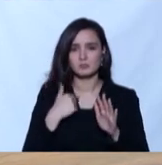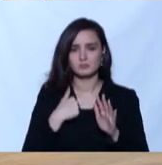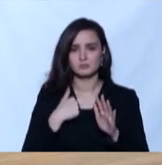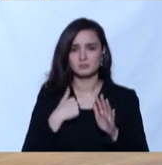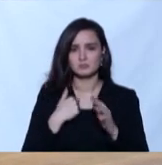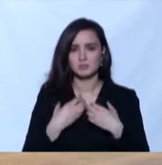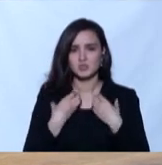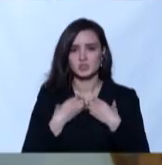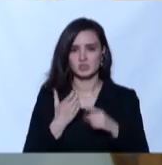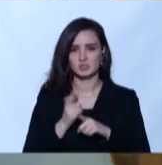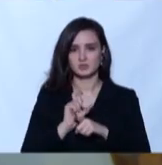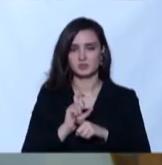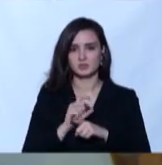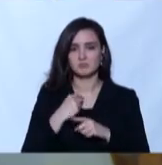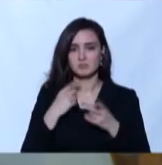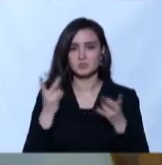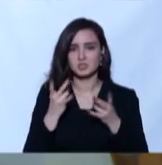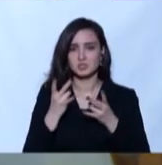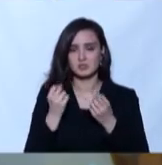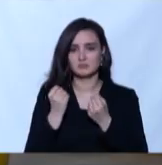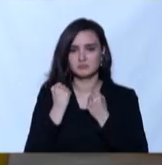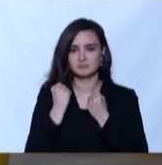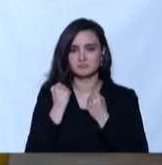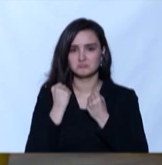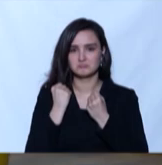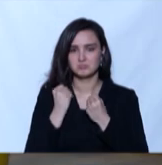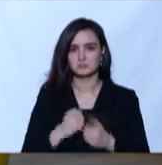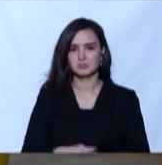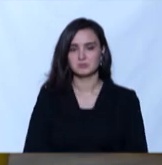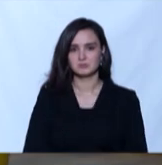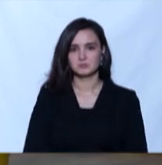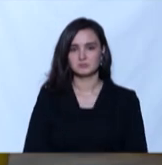shiver with fear. I need courage," said Lion.